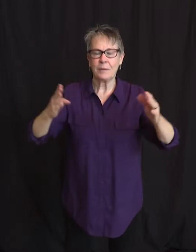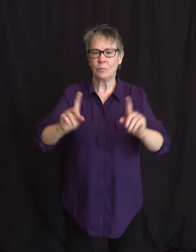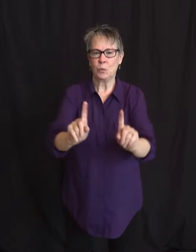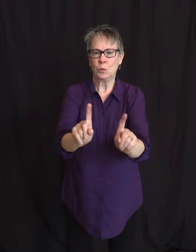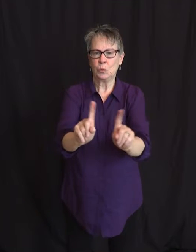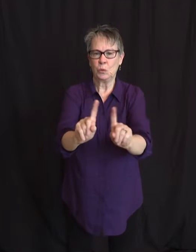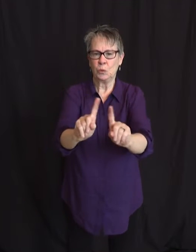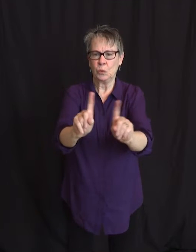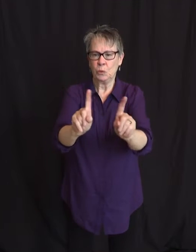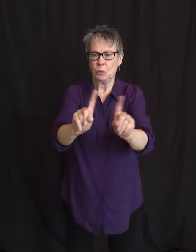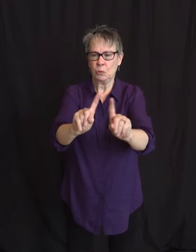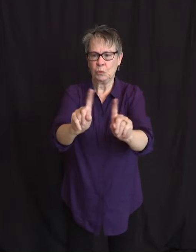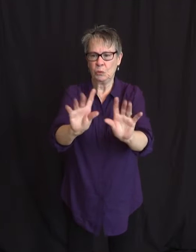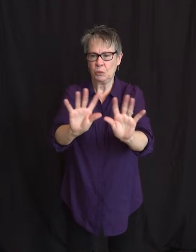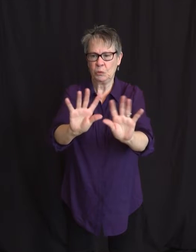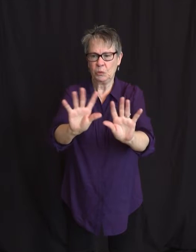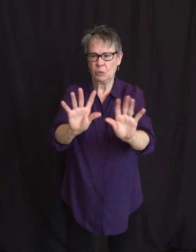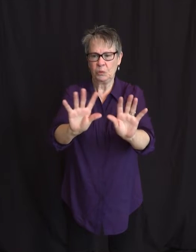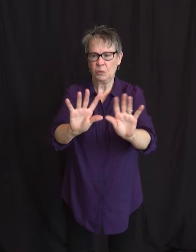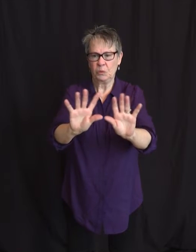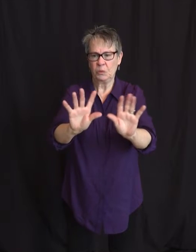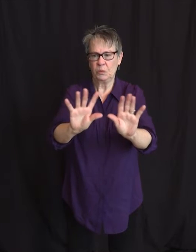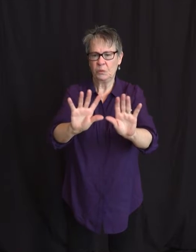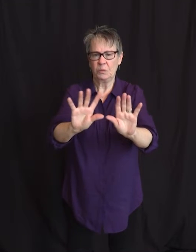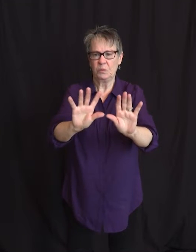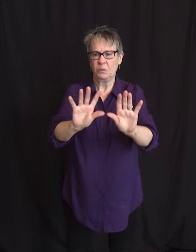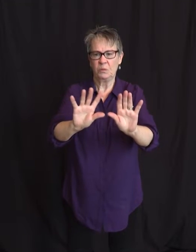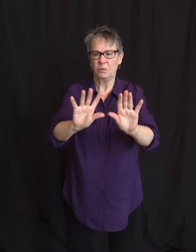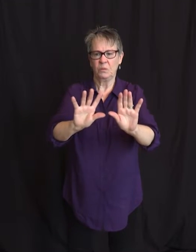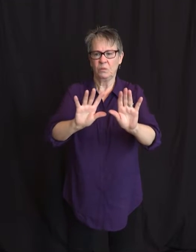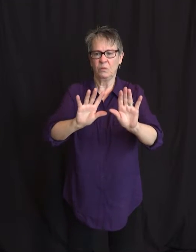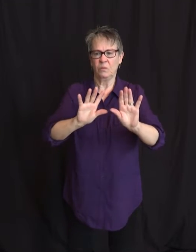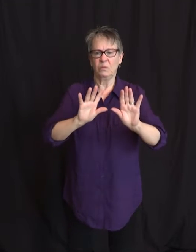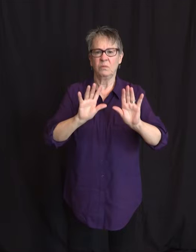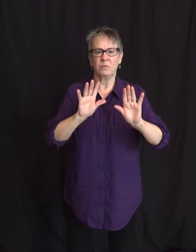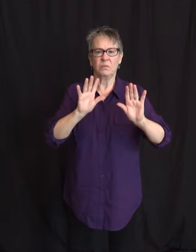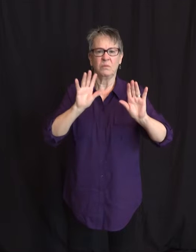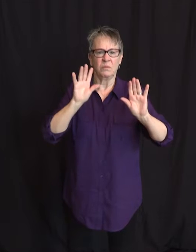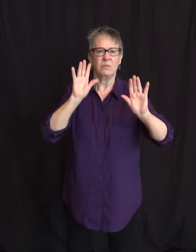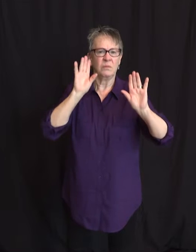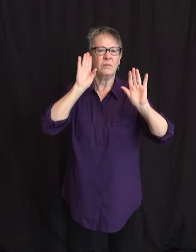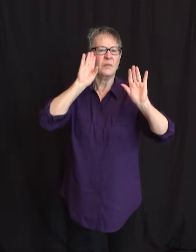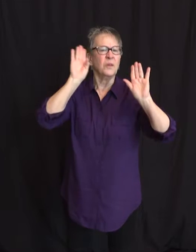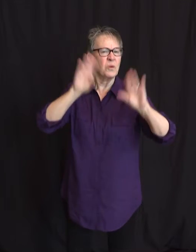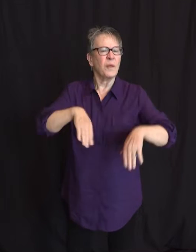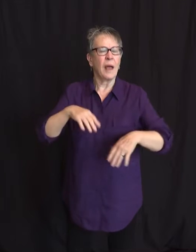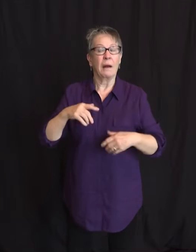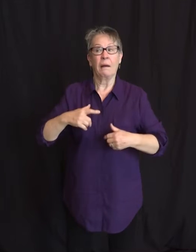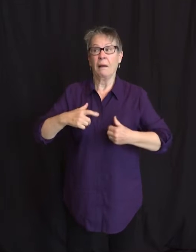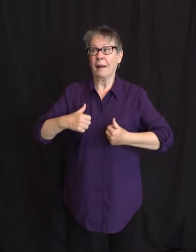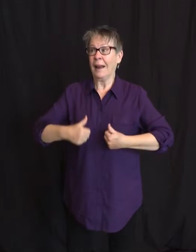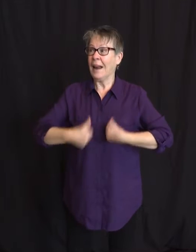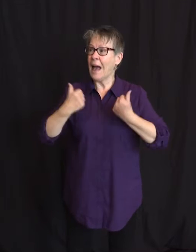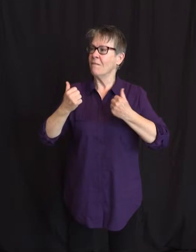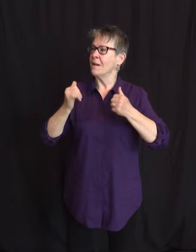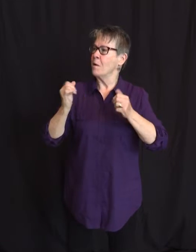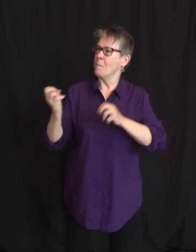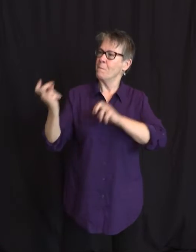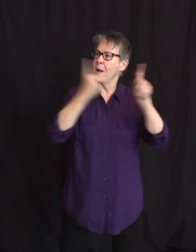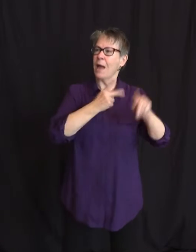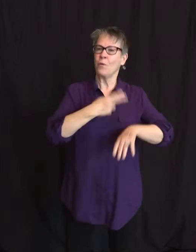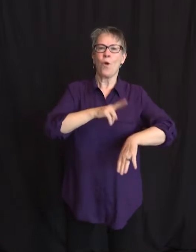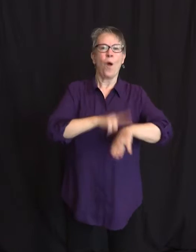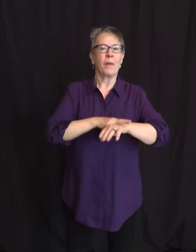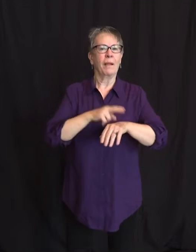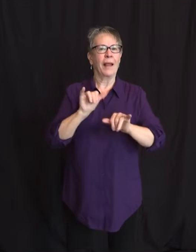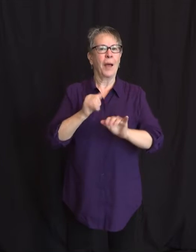pre-COVID-19. And I think that if you travel around the state, if you go into the various counties, if you visit